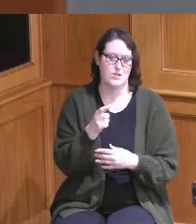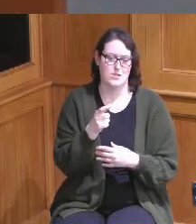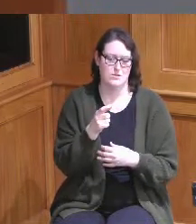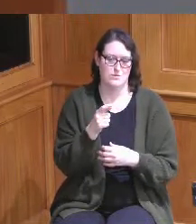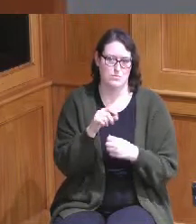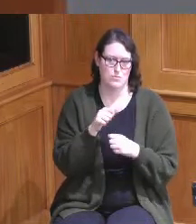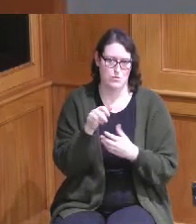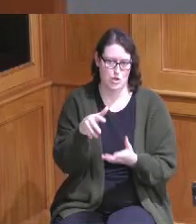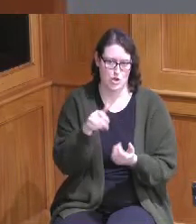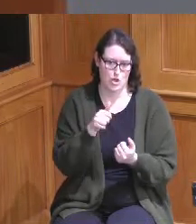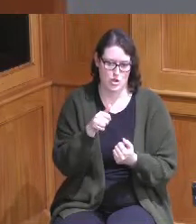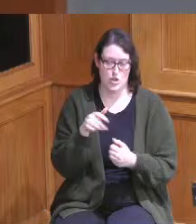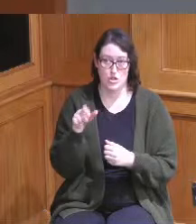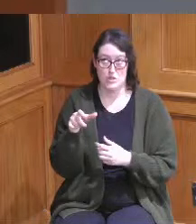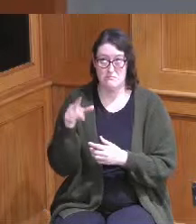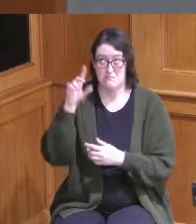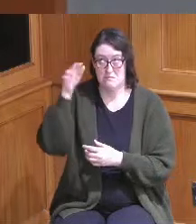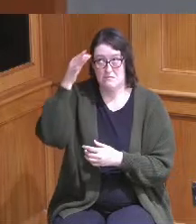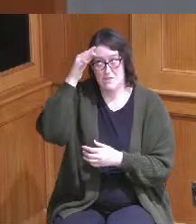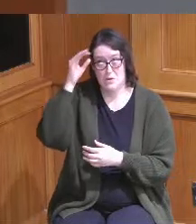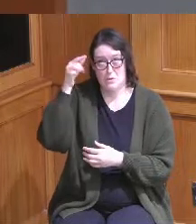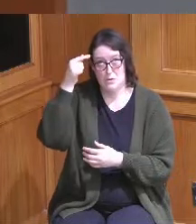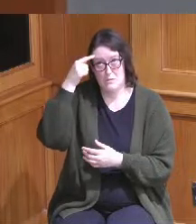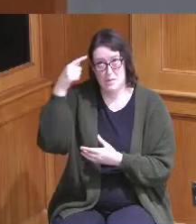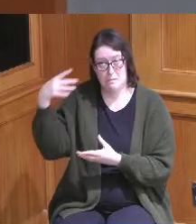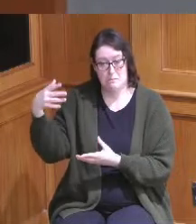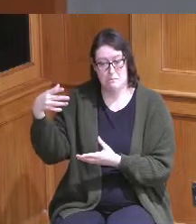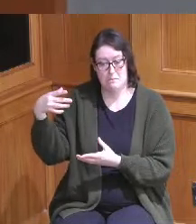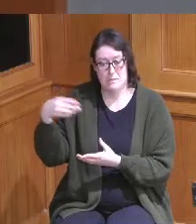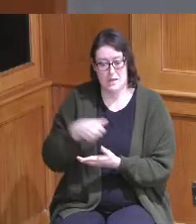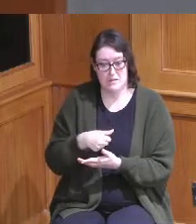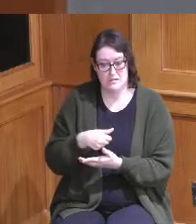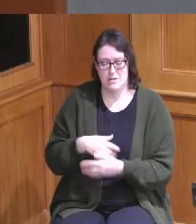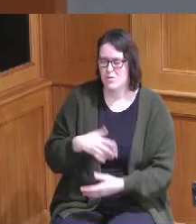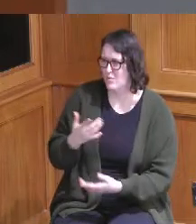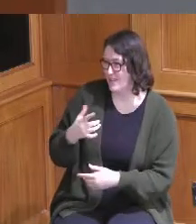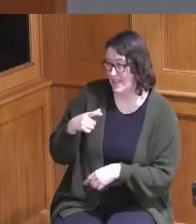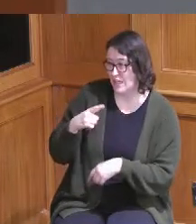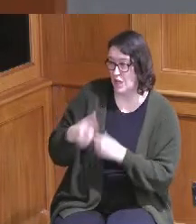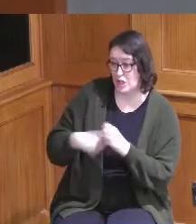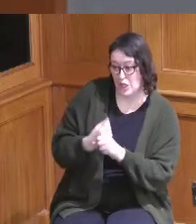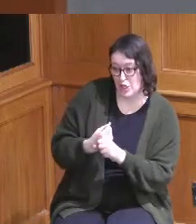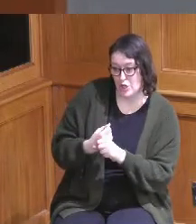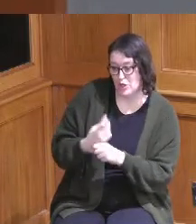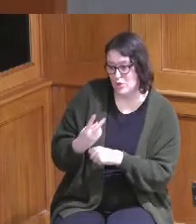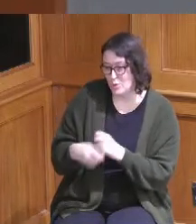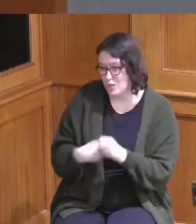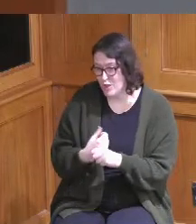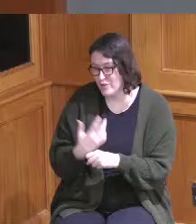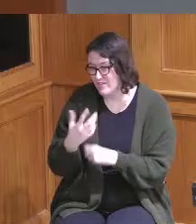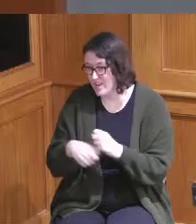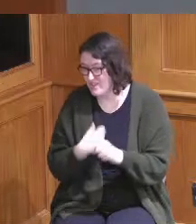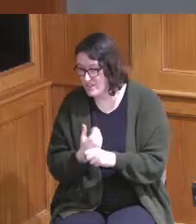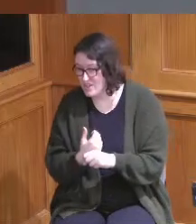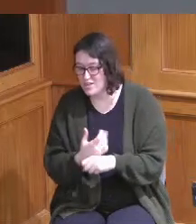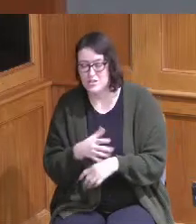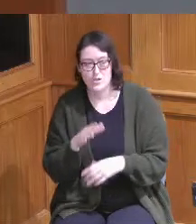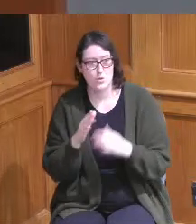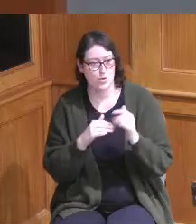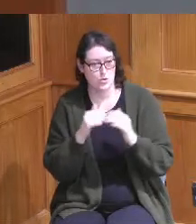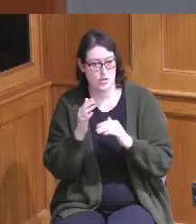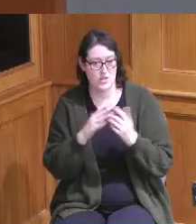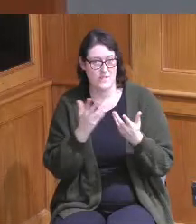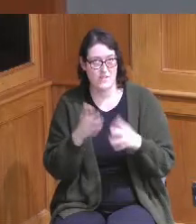It's supposed to get a check from the federal government. What's the timetable on that? Is that a 1 year, 2 year, 5 year? Construction will be complete